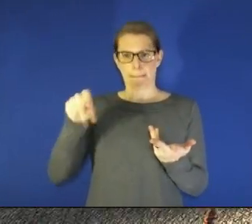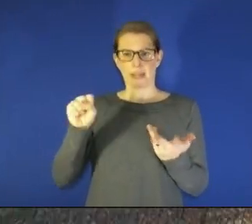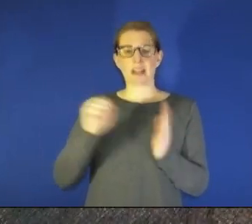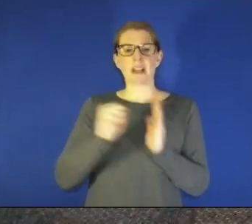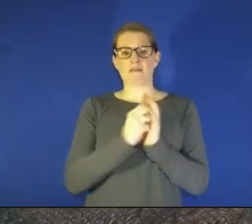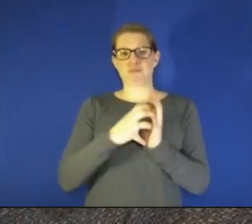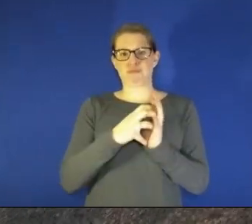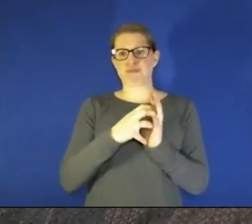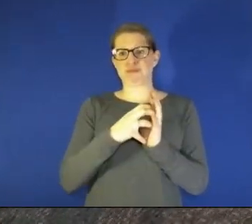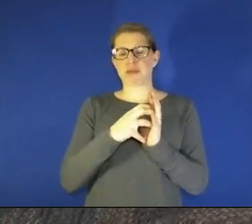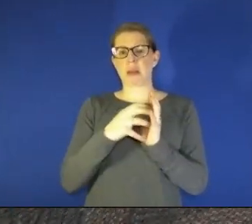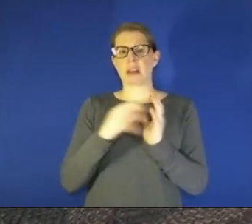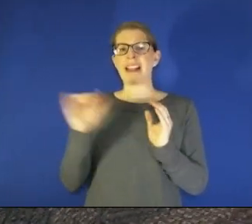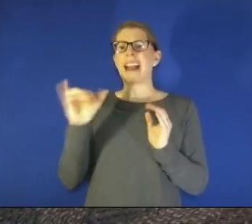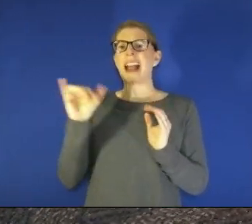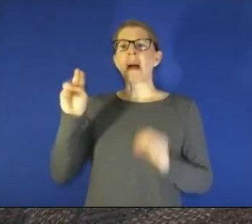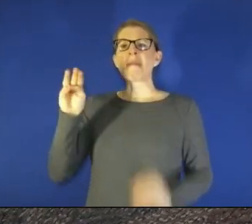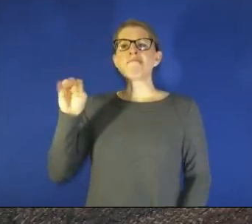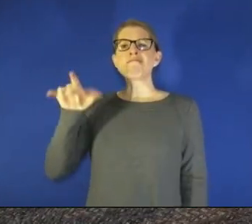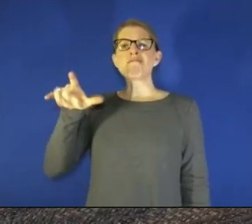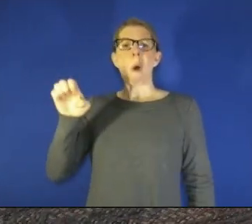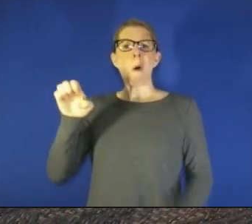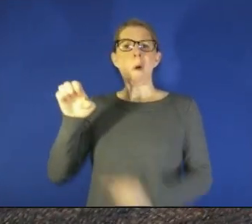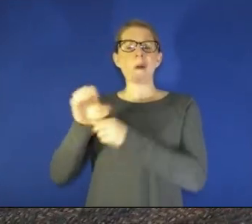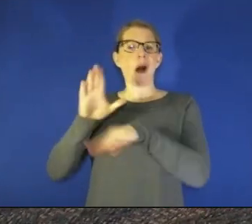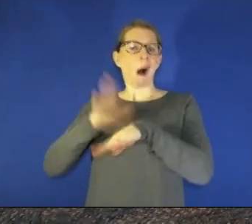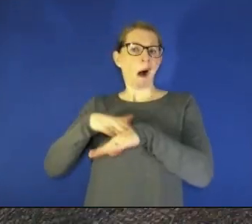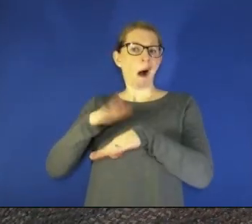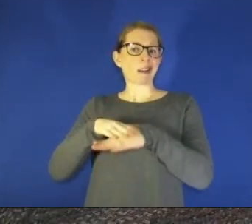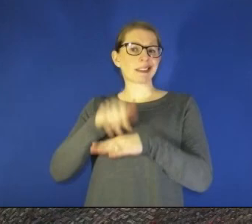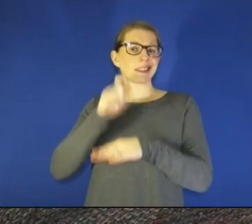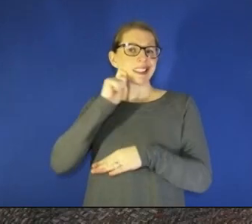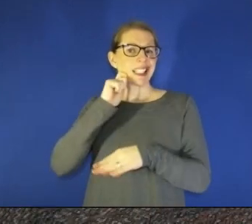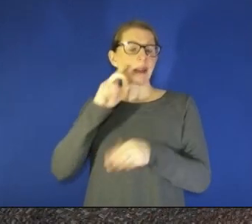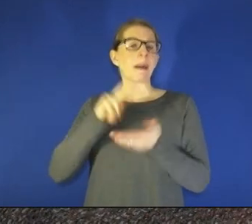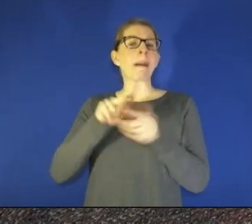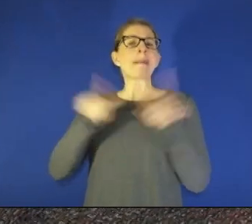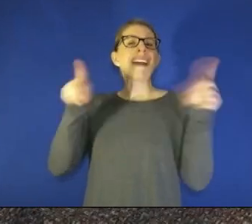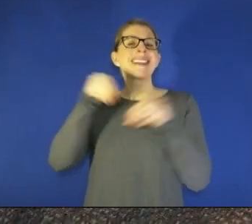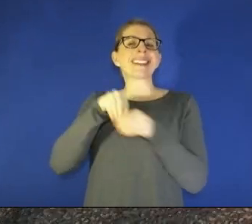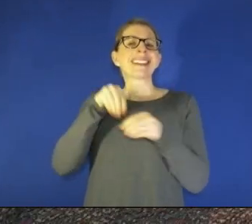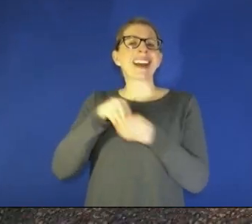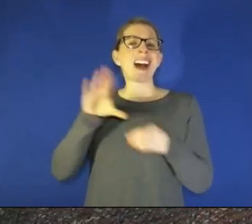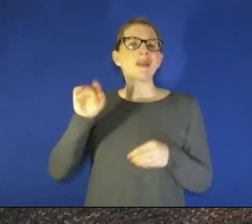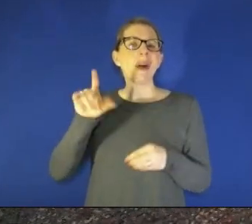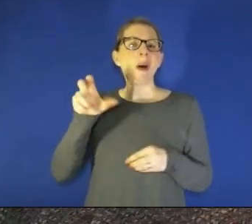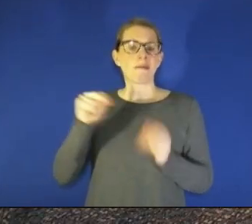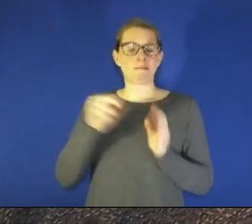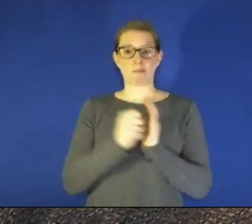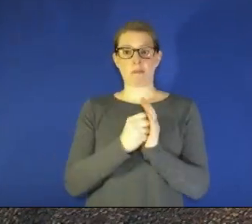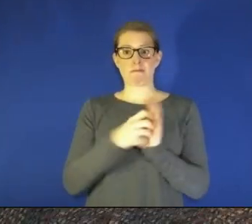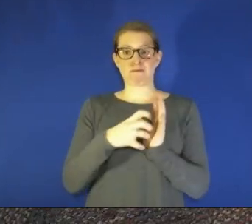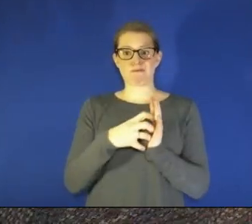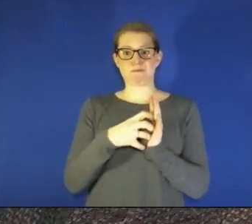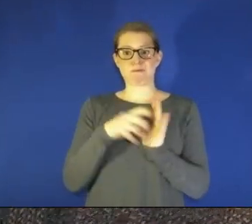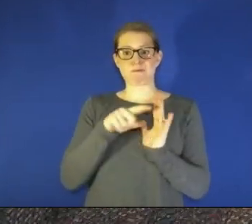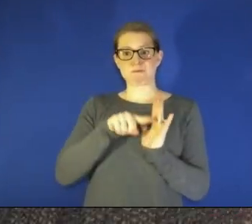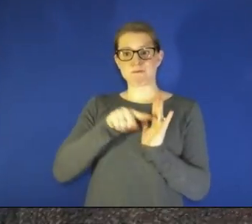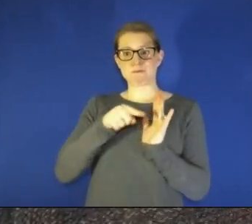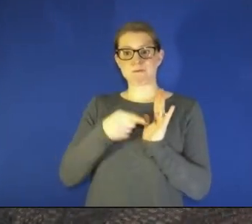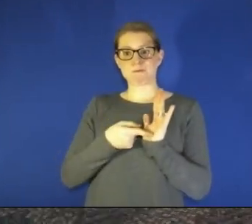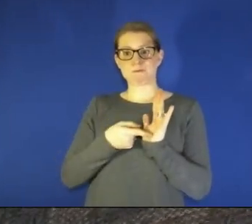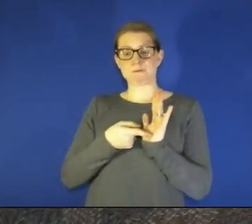moles on the skin. So these are kind of moles inside the colon. These are raised moles, but they can also be what we call